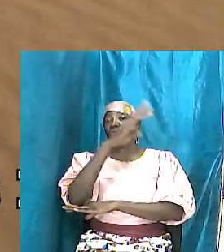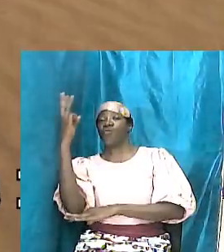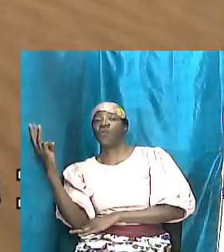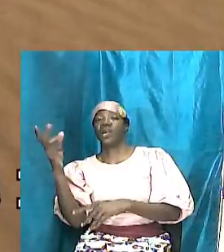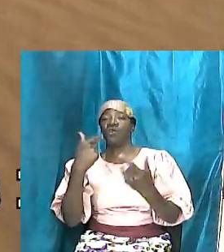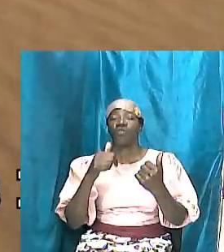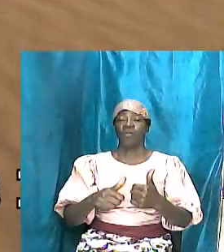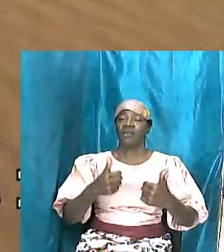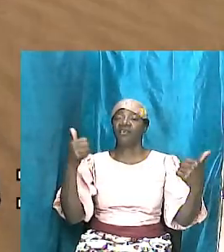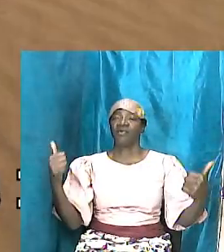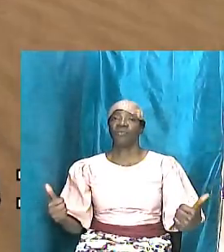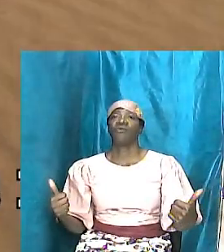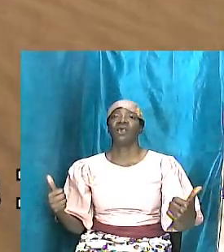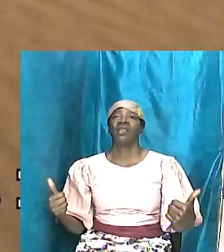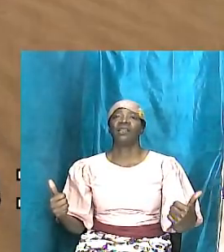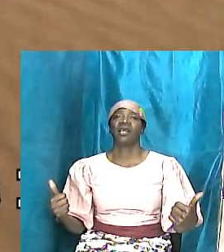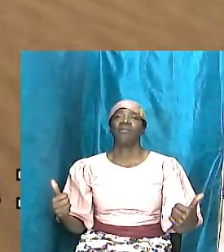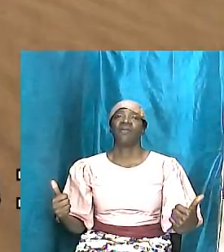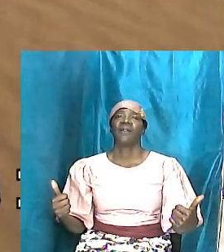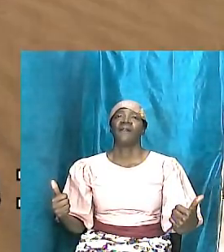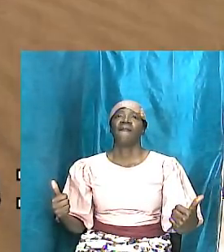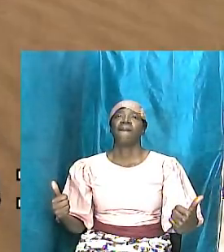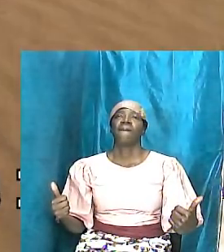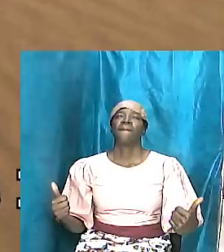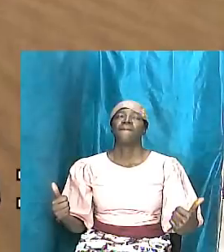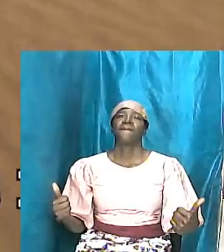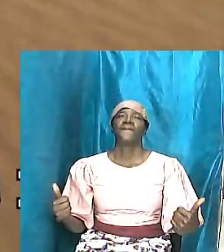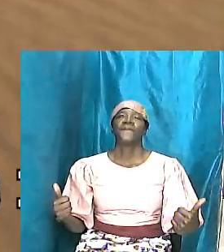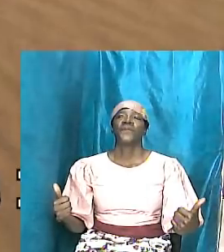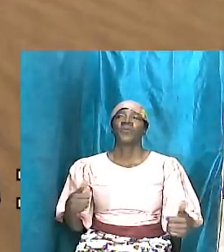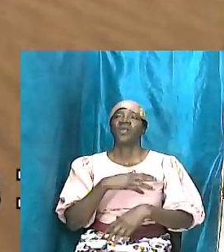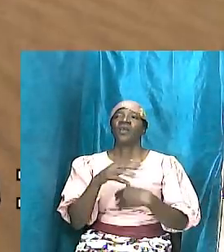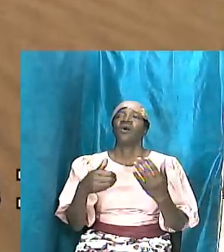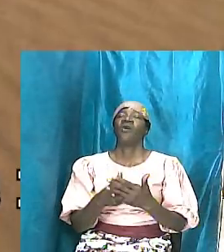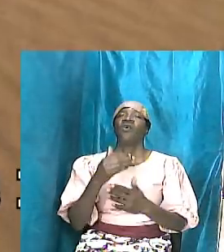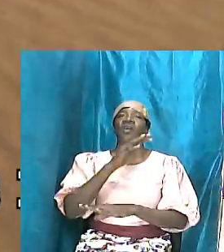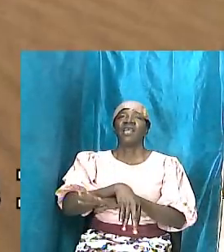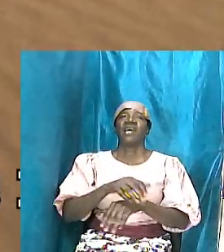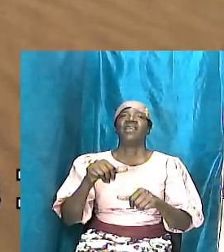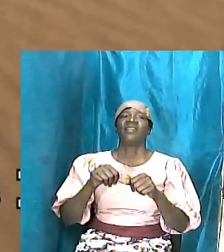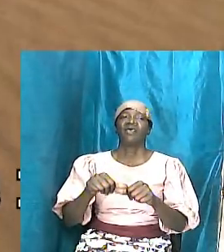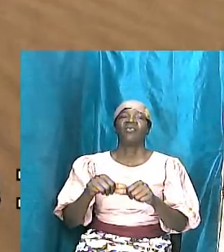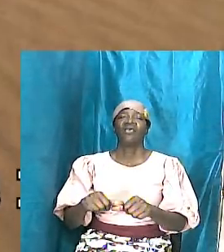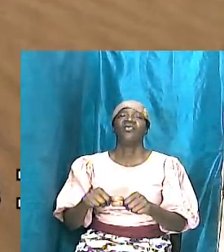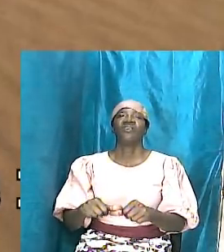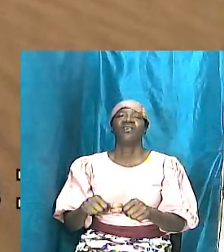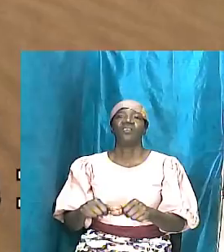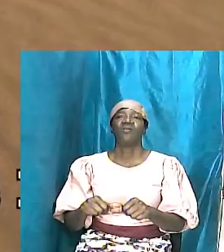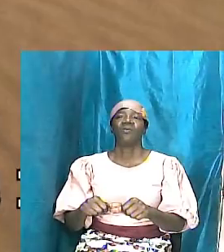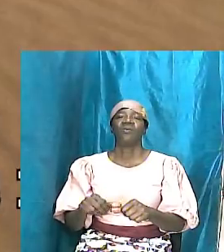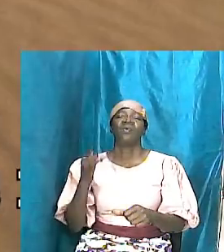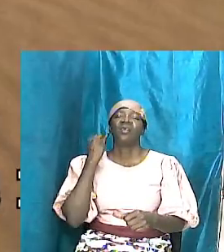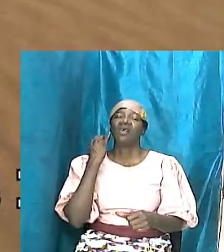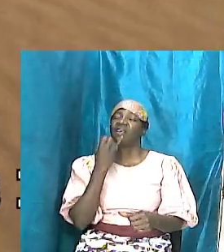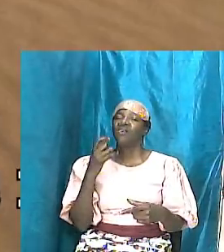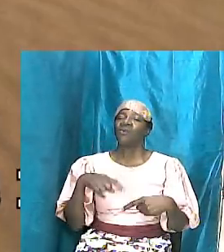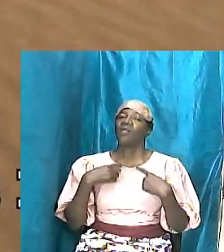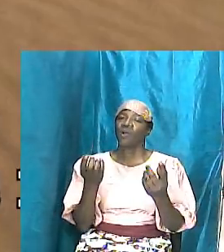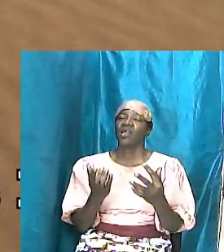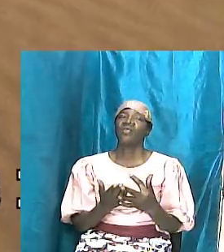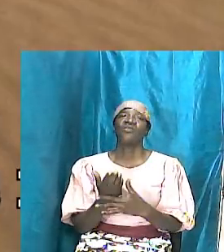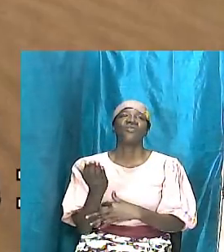separated the waters, and all night that continued, and Israel went